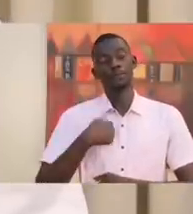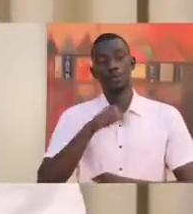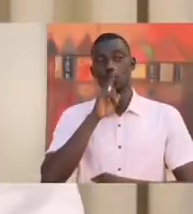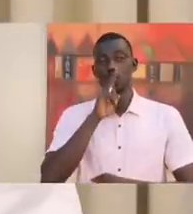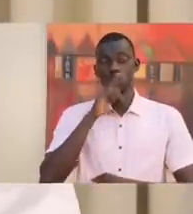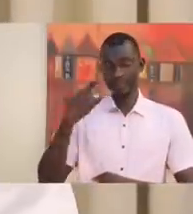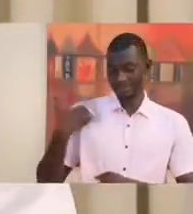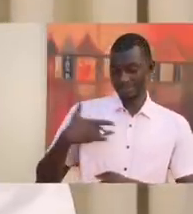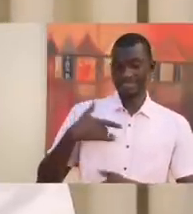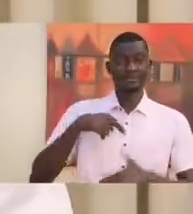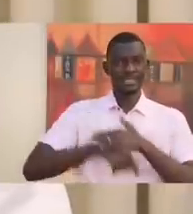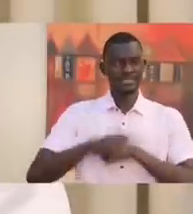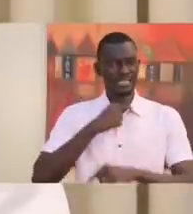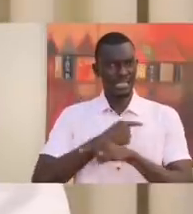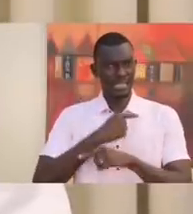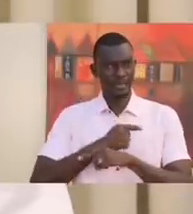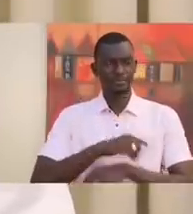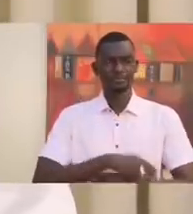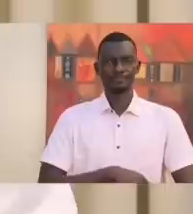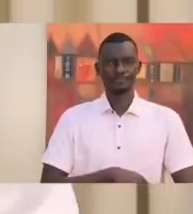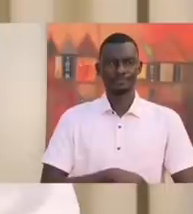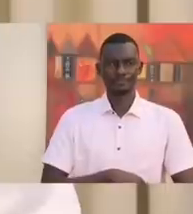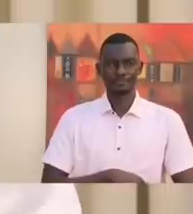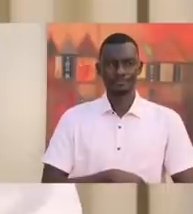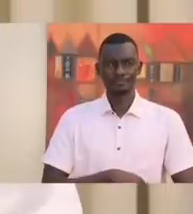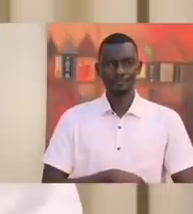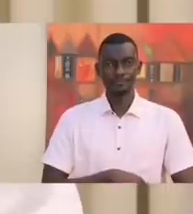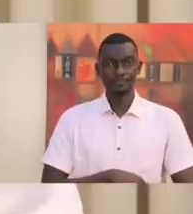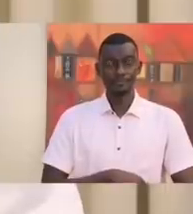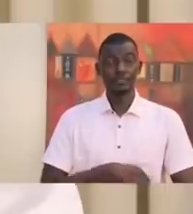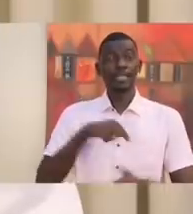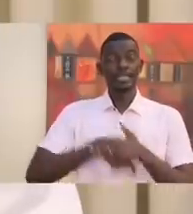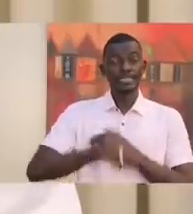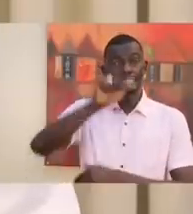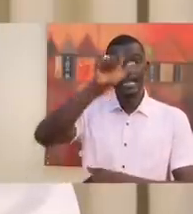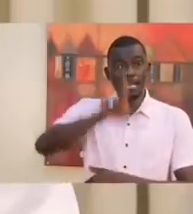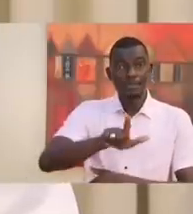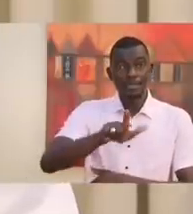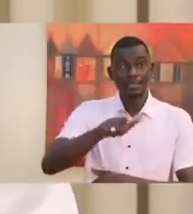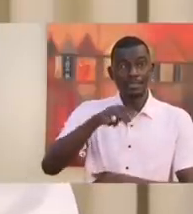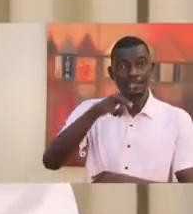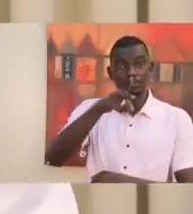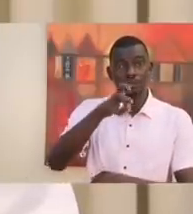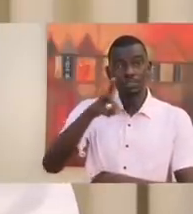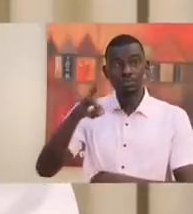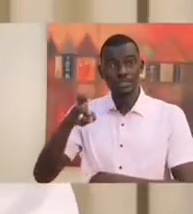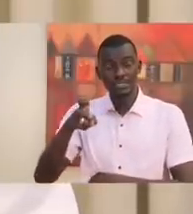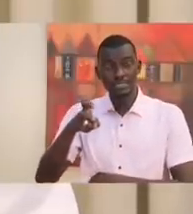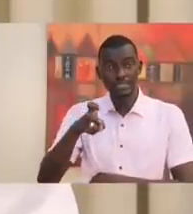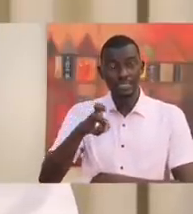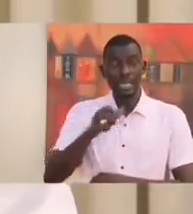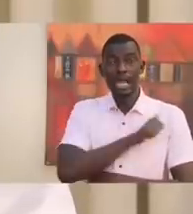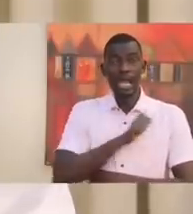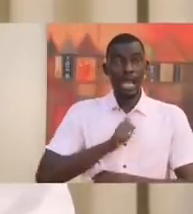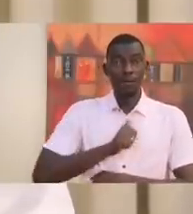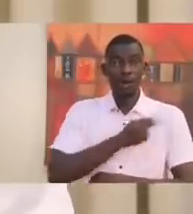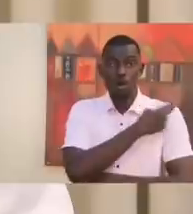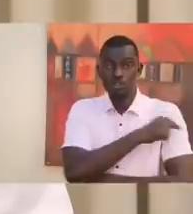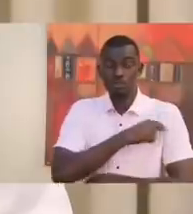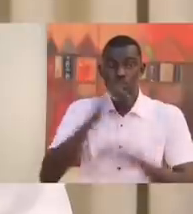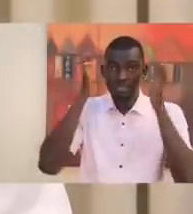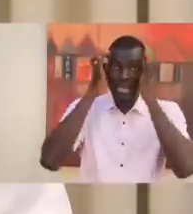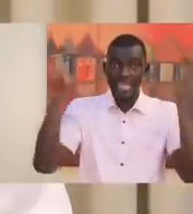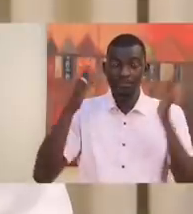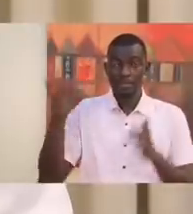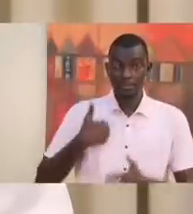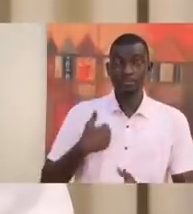kitabo 1997 Constitution okono Section 34 kono President Barrow sembo mumbala wasembo aule tamandi pruka